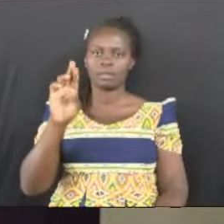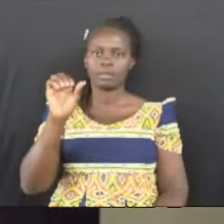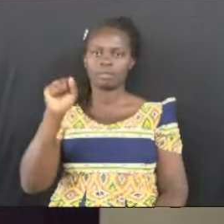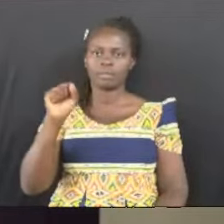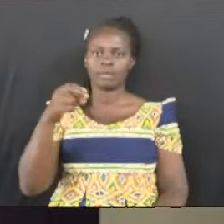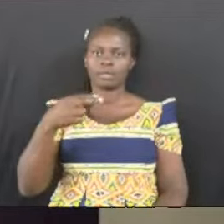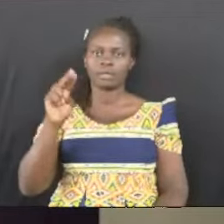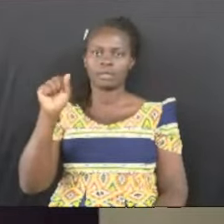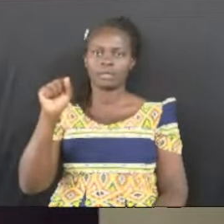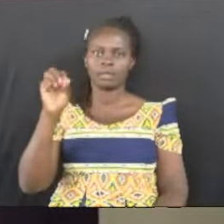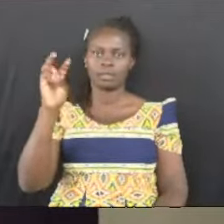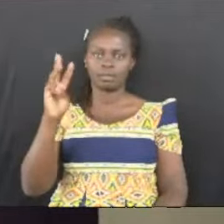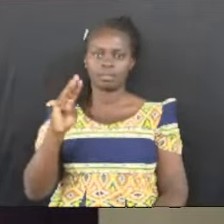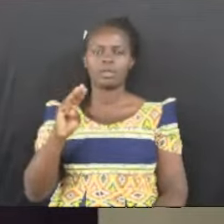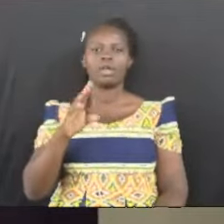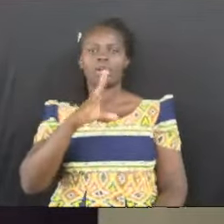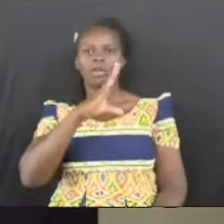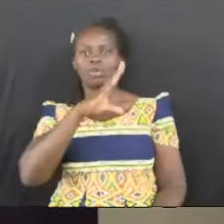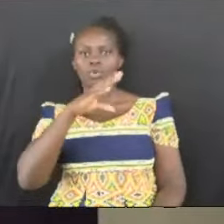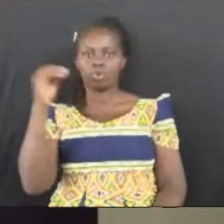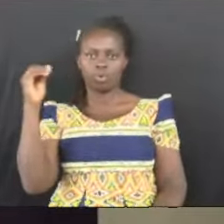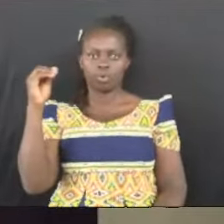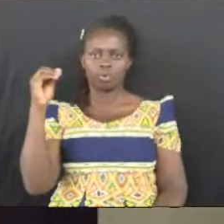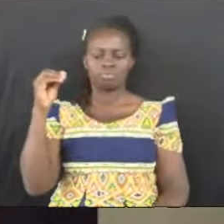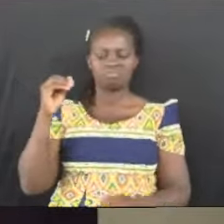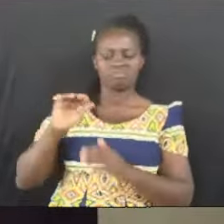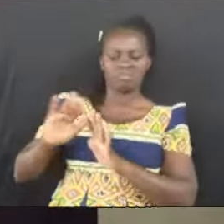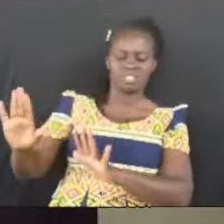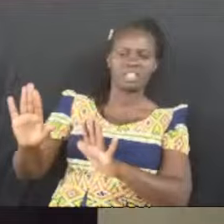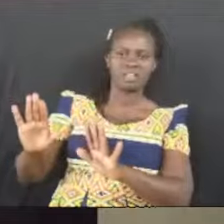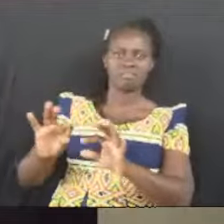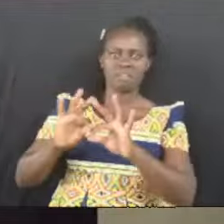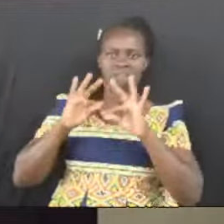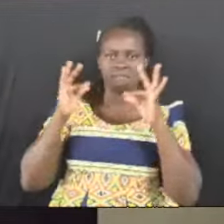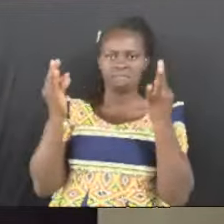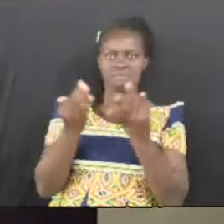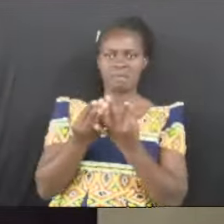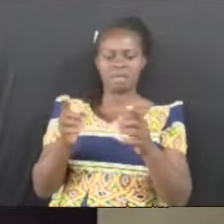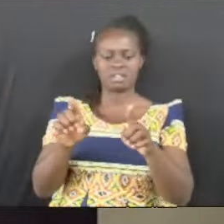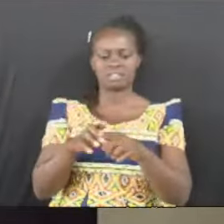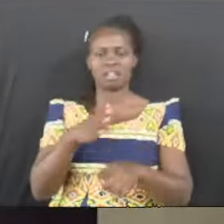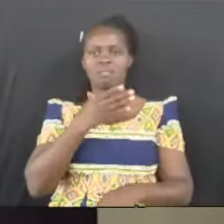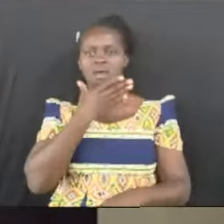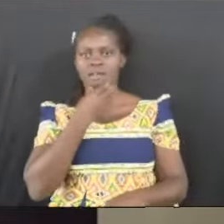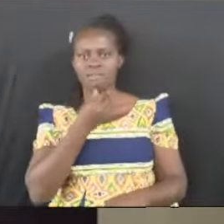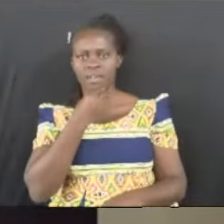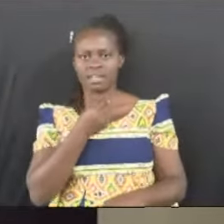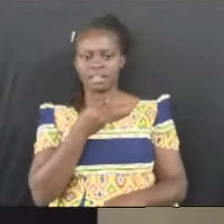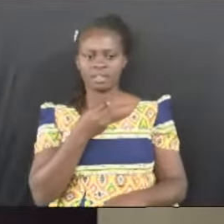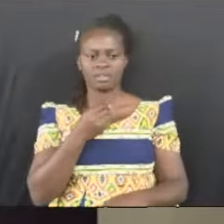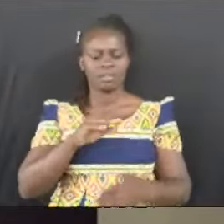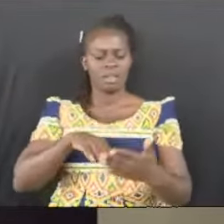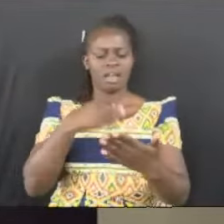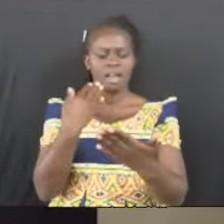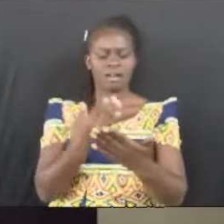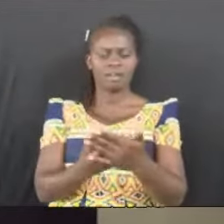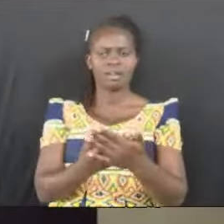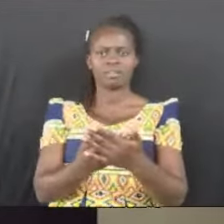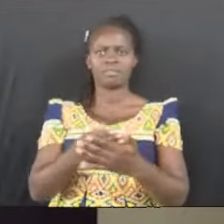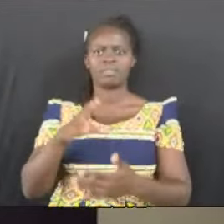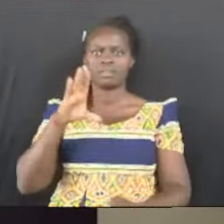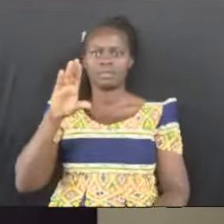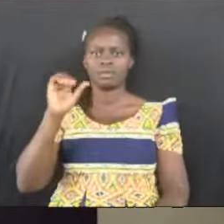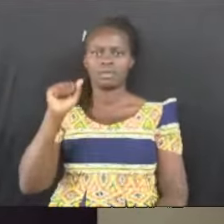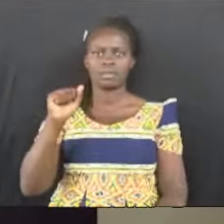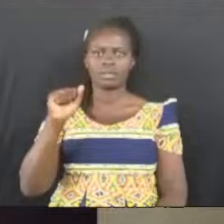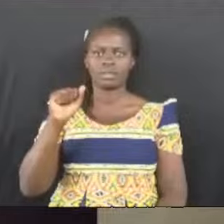to Canaan. So he led his family. Even though he did not reach Canaan,